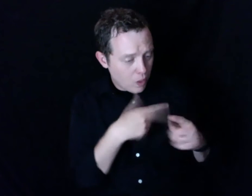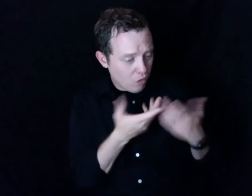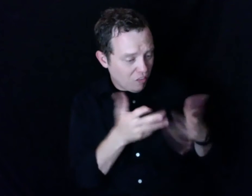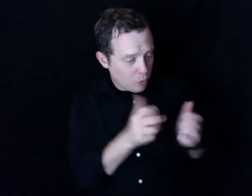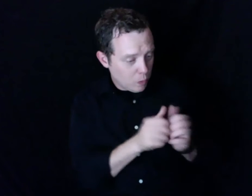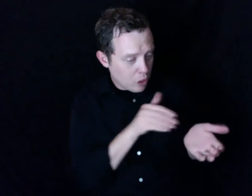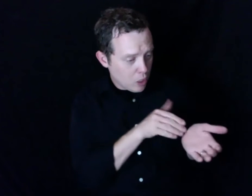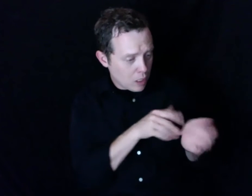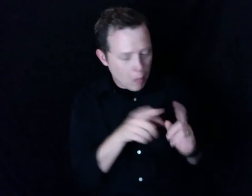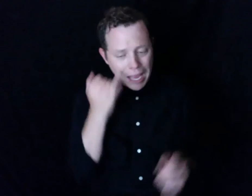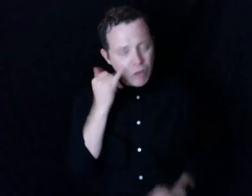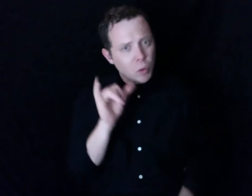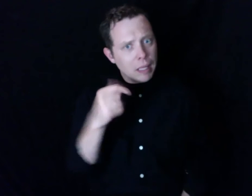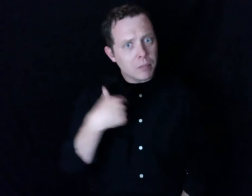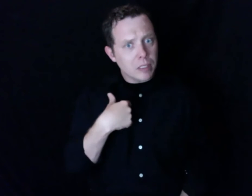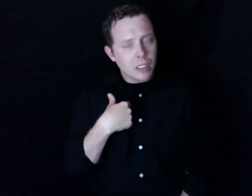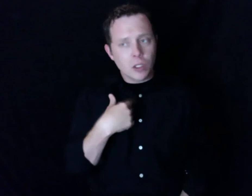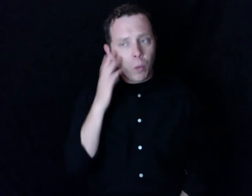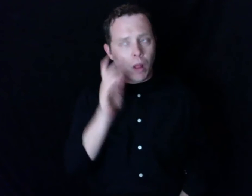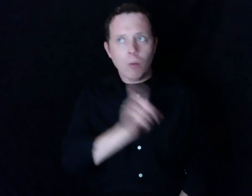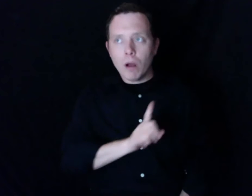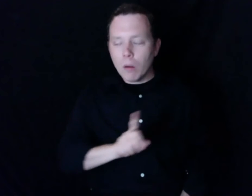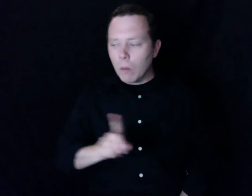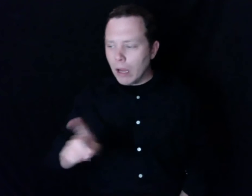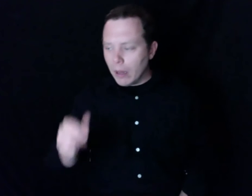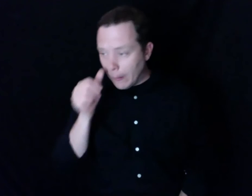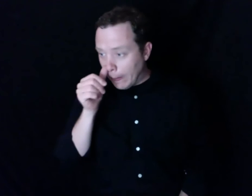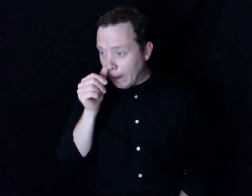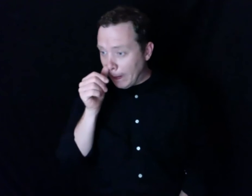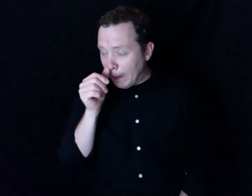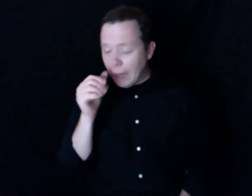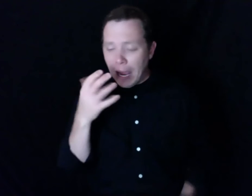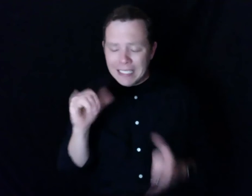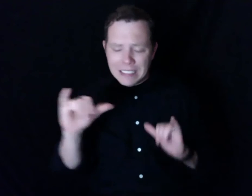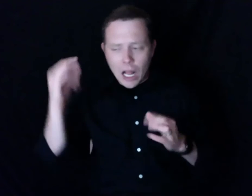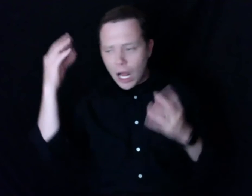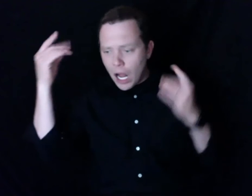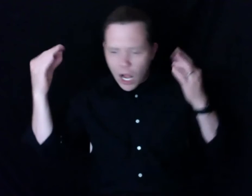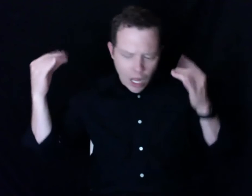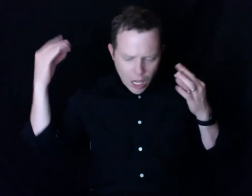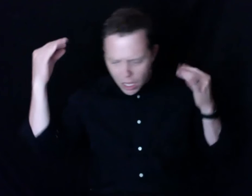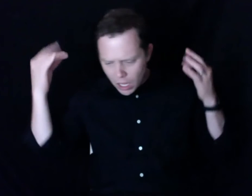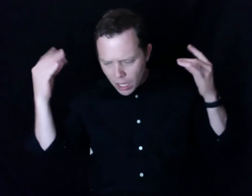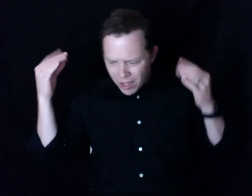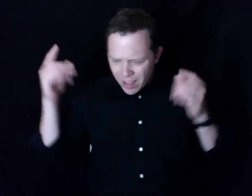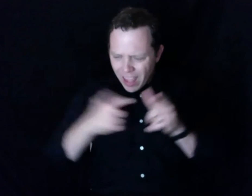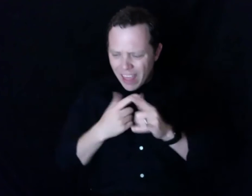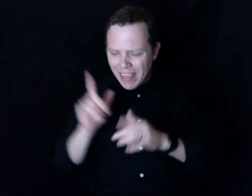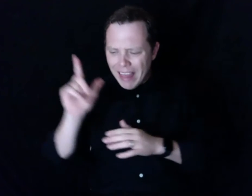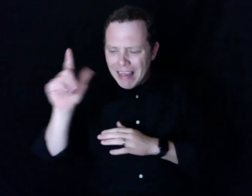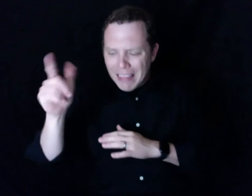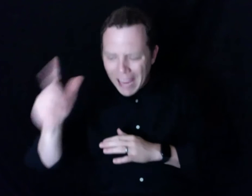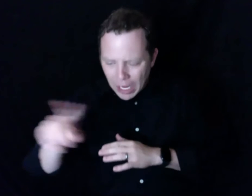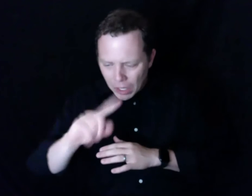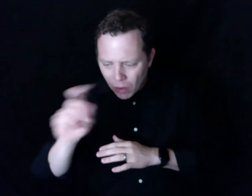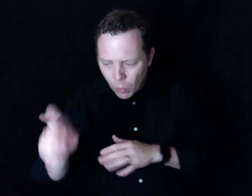you walk away from something and it's kind of going around in your brain, but you have some more questions later. So if